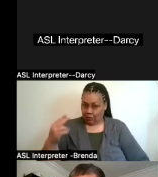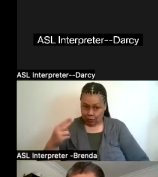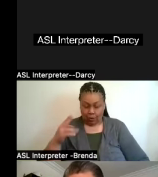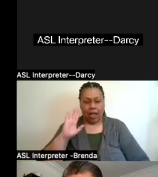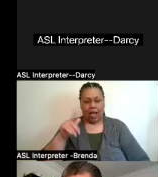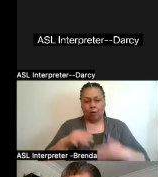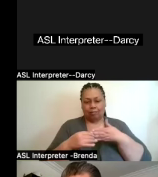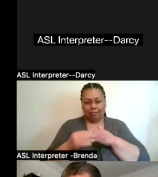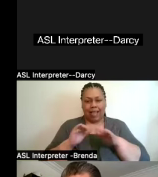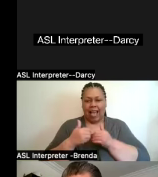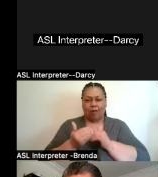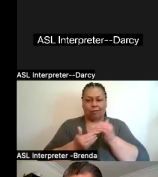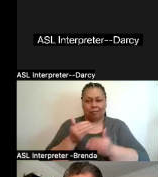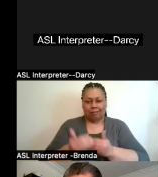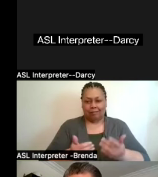Thank you, Margaret.